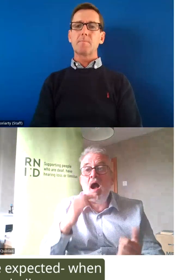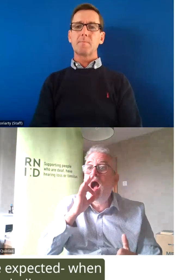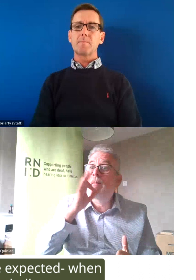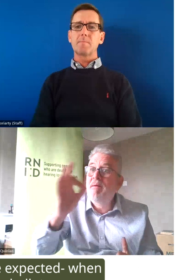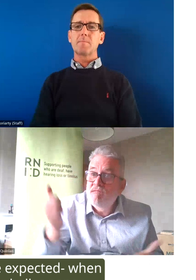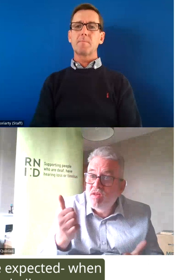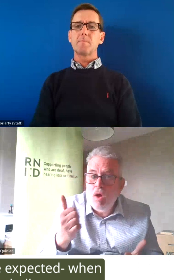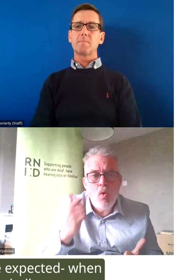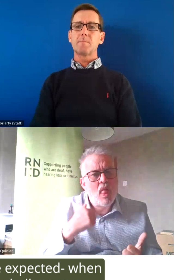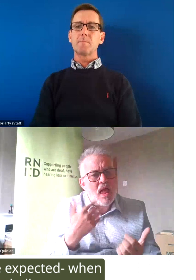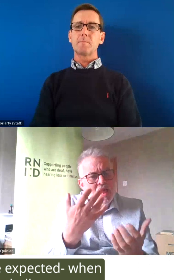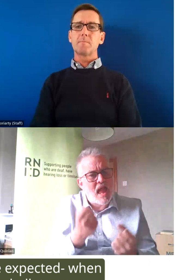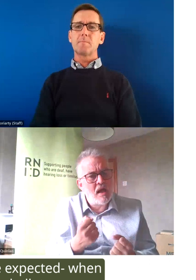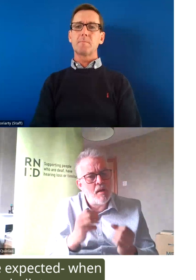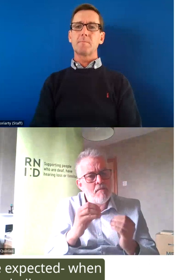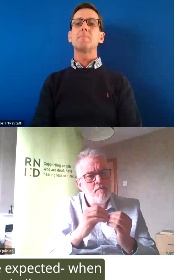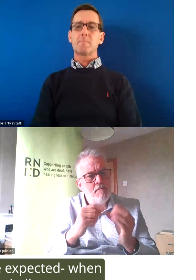paper.